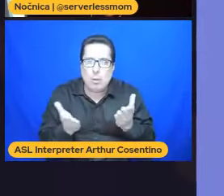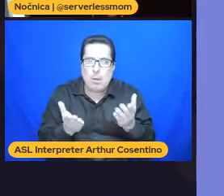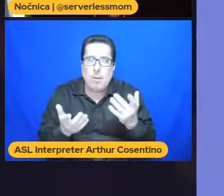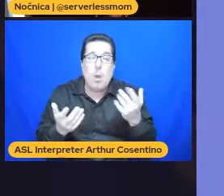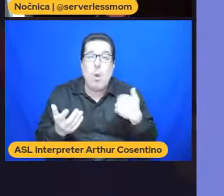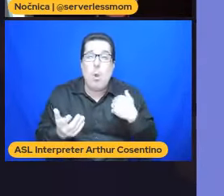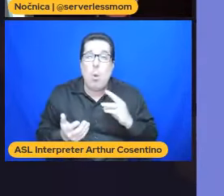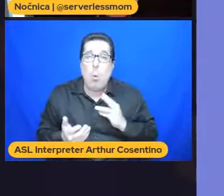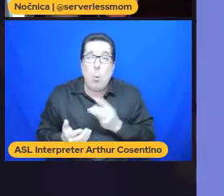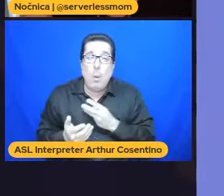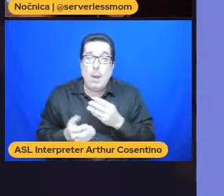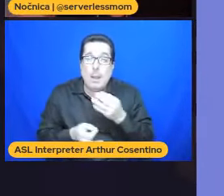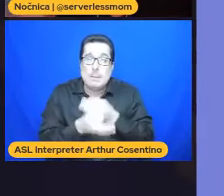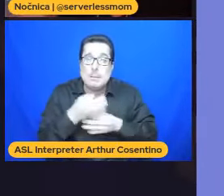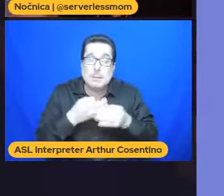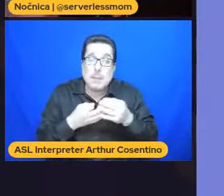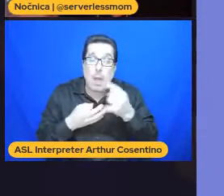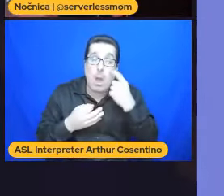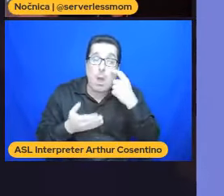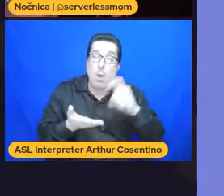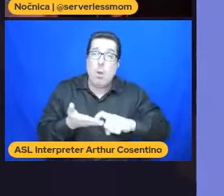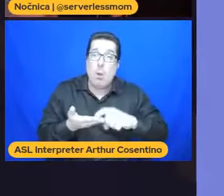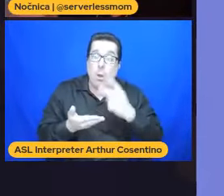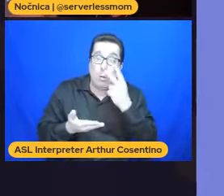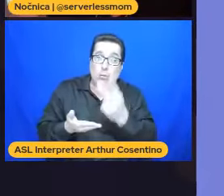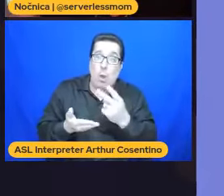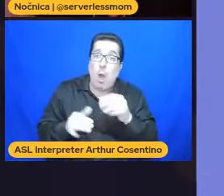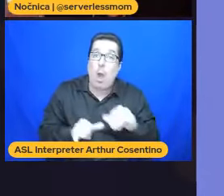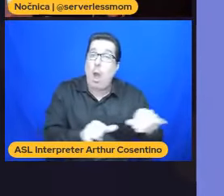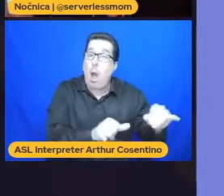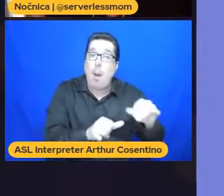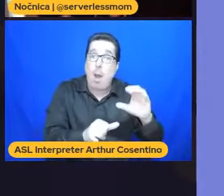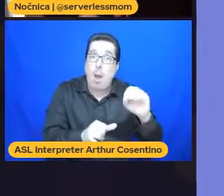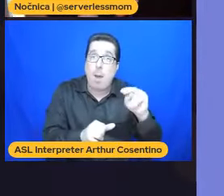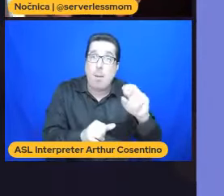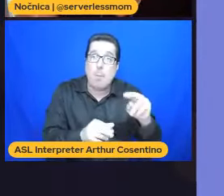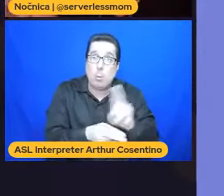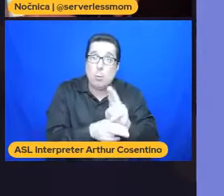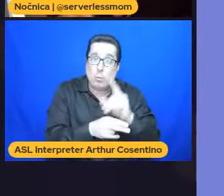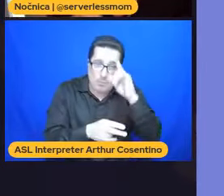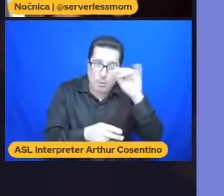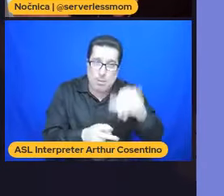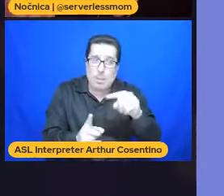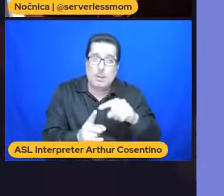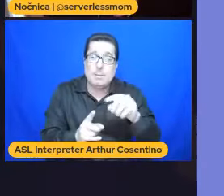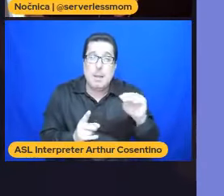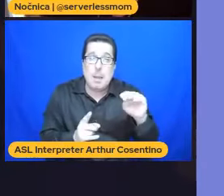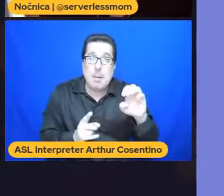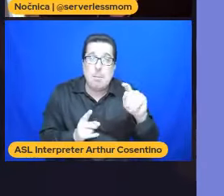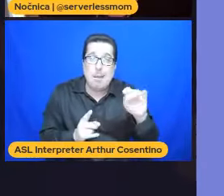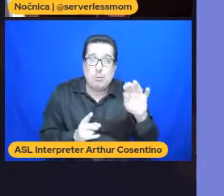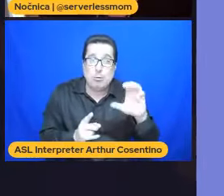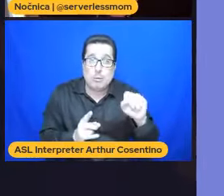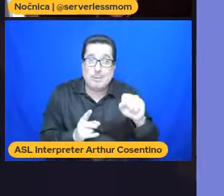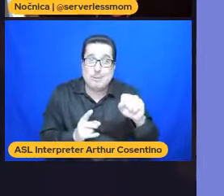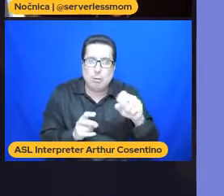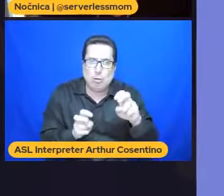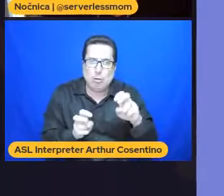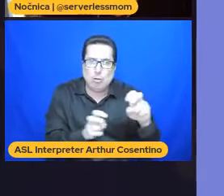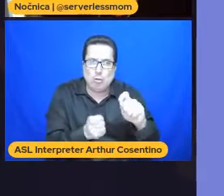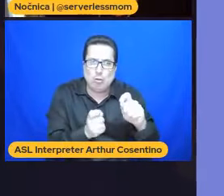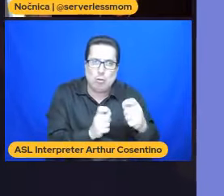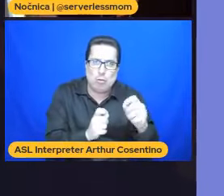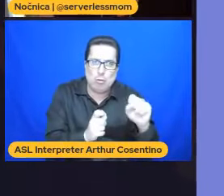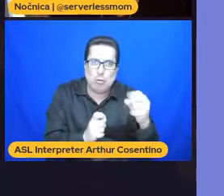we instead saw that a very common use for it was when kind of metrics had just shifted a little bit.